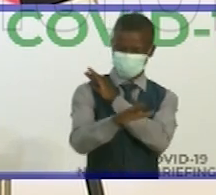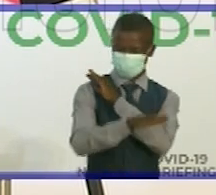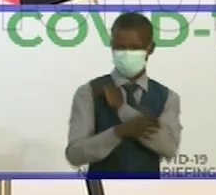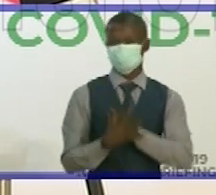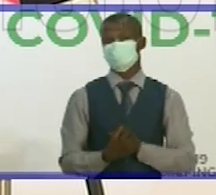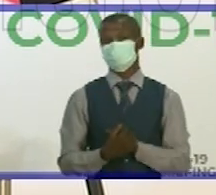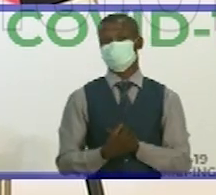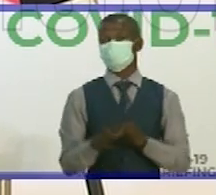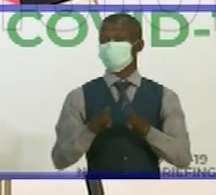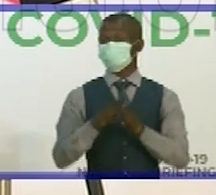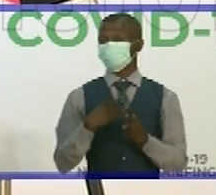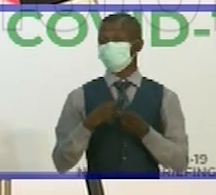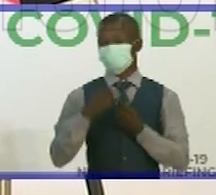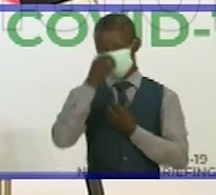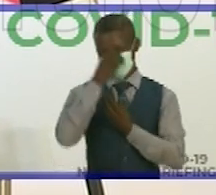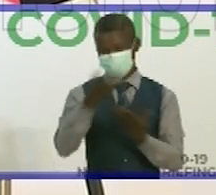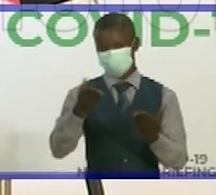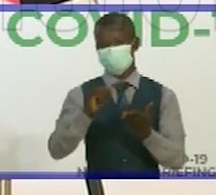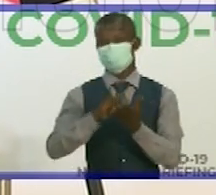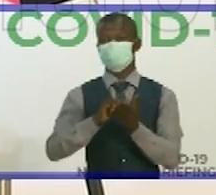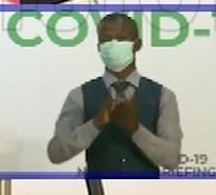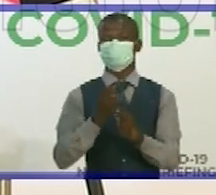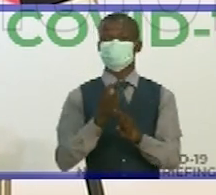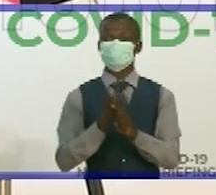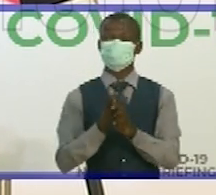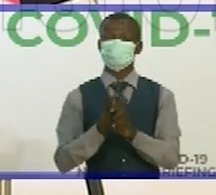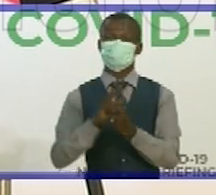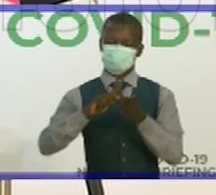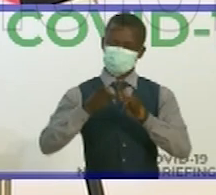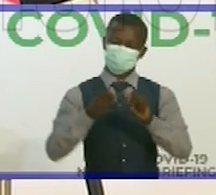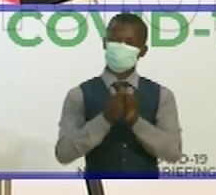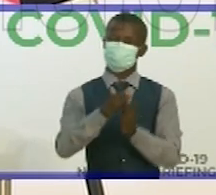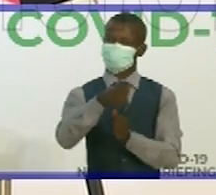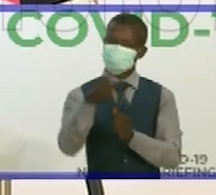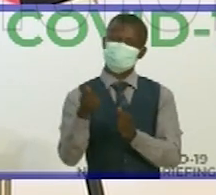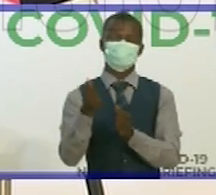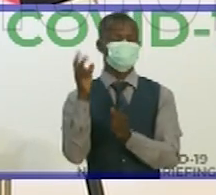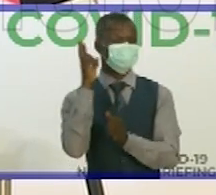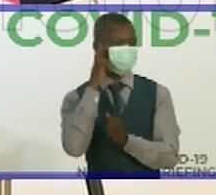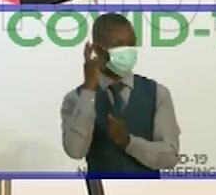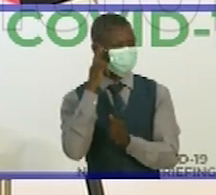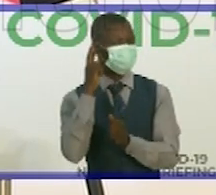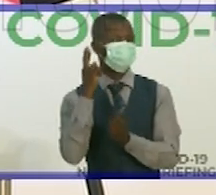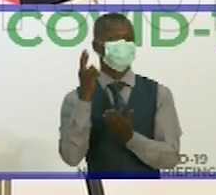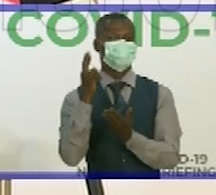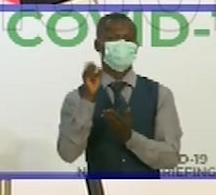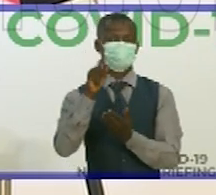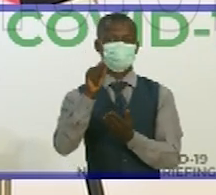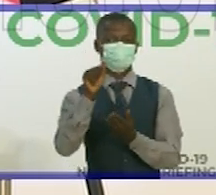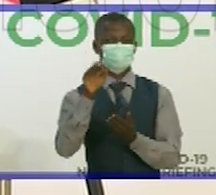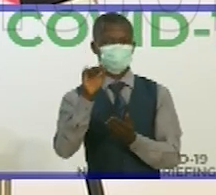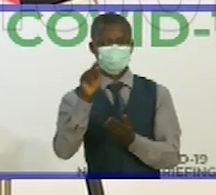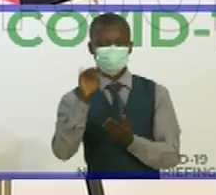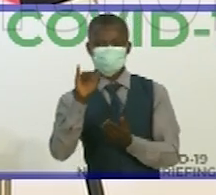I would also like to mention the critical partnership with other major radio stations, including Voice of